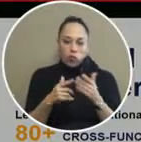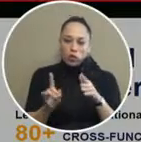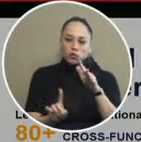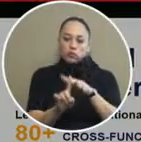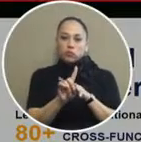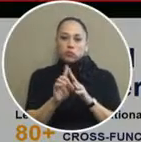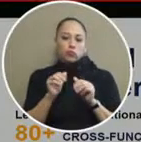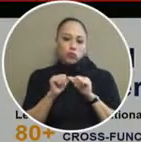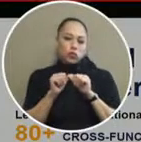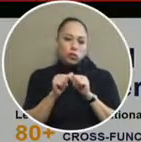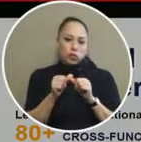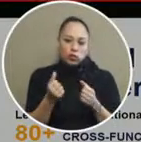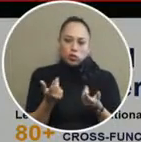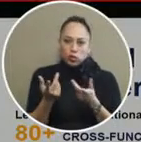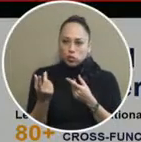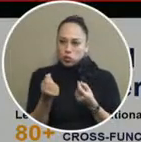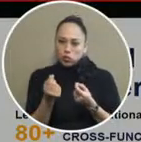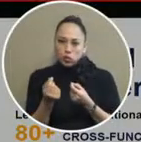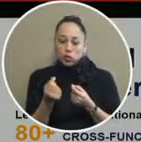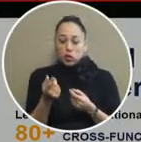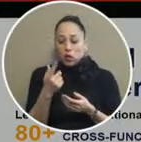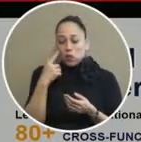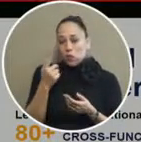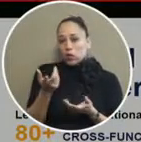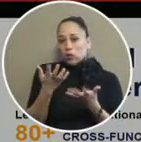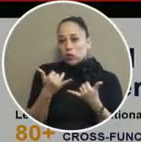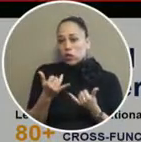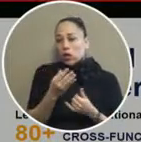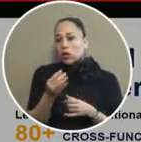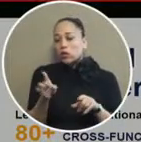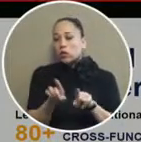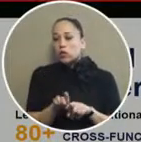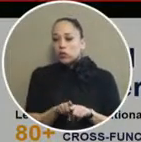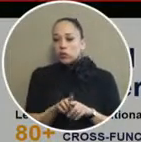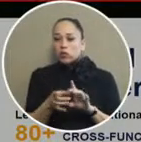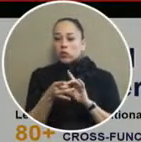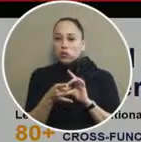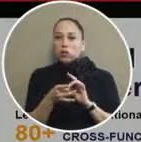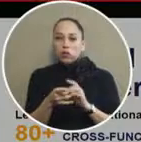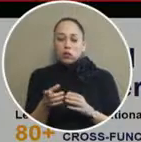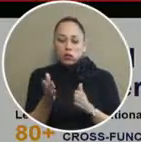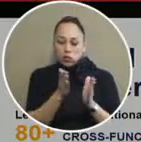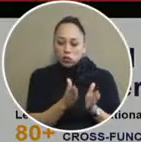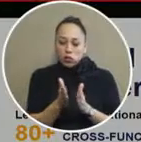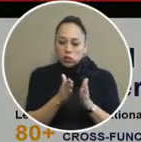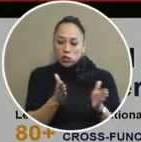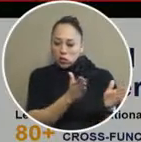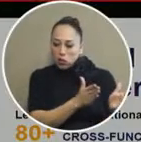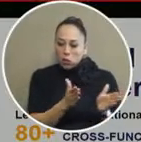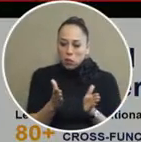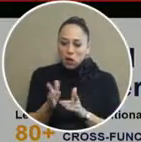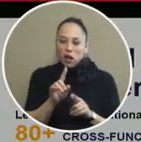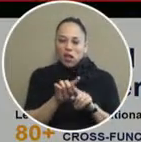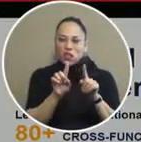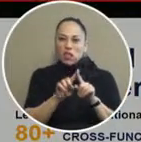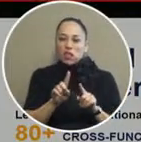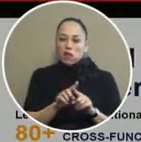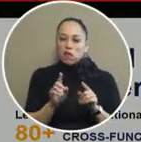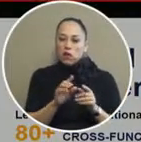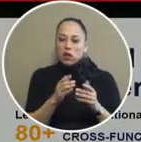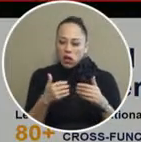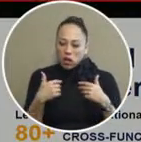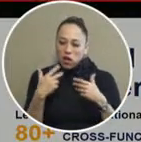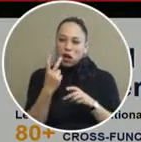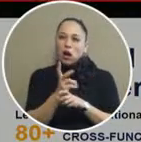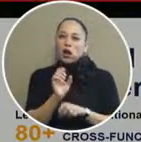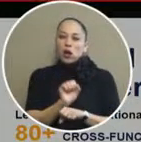for continuous recovery. So you heard from 10 today, but then also in terms of our ongoing strategic planning and other efforts, you heard yesterday from the